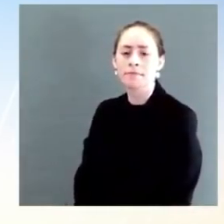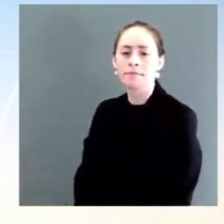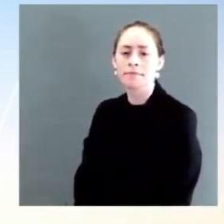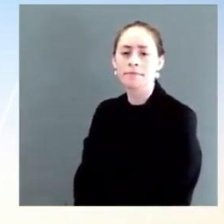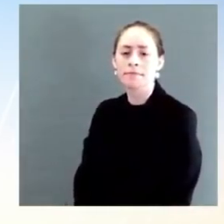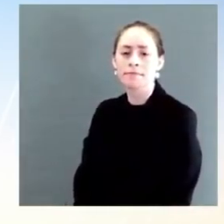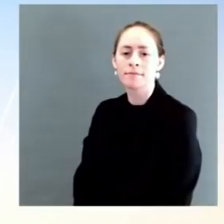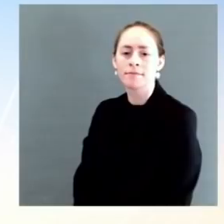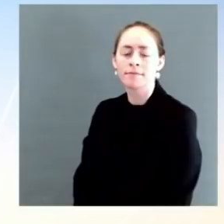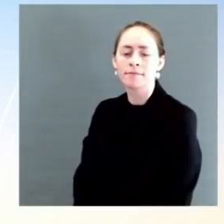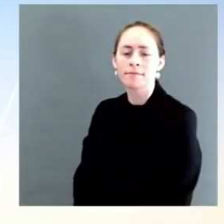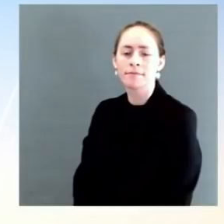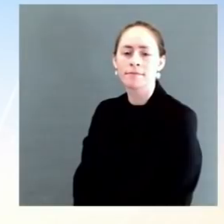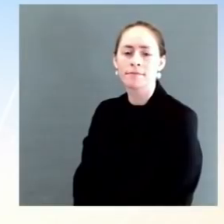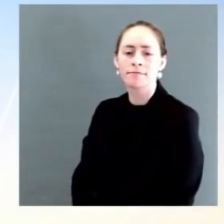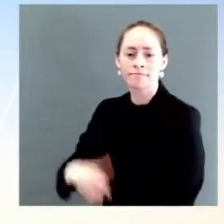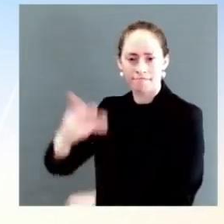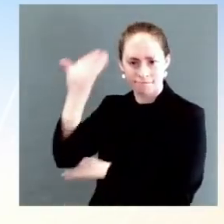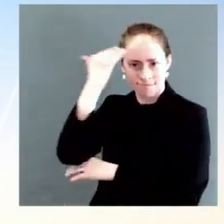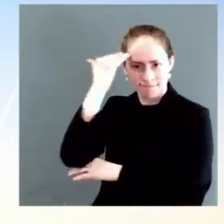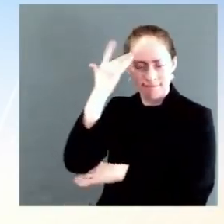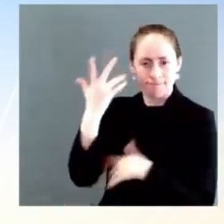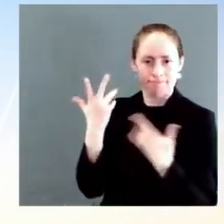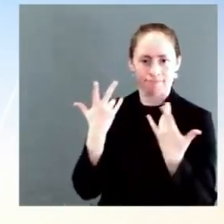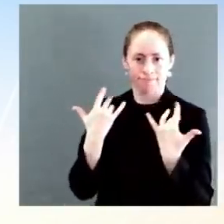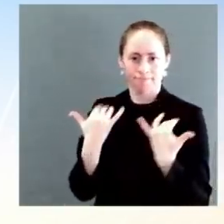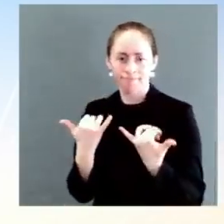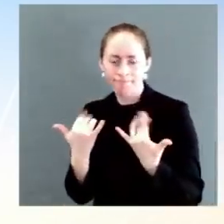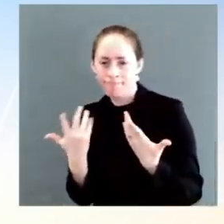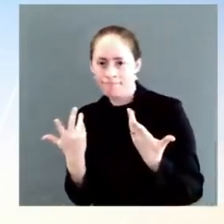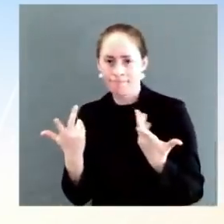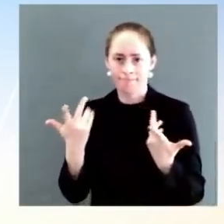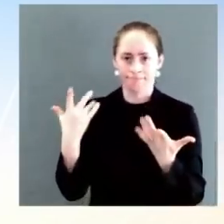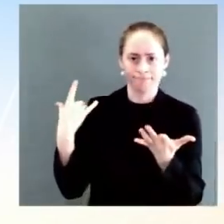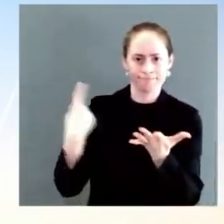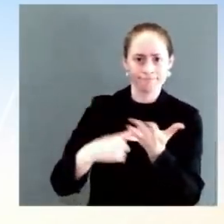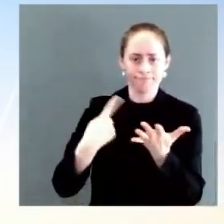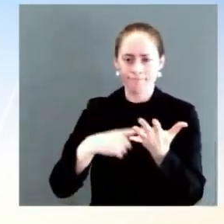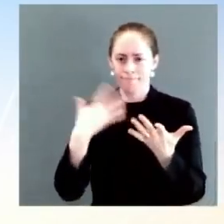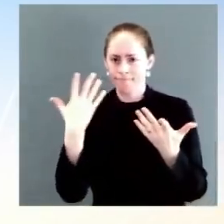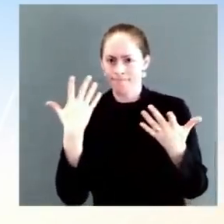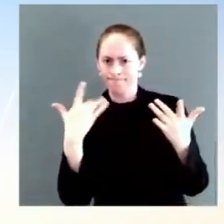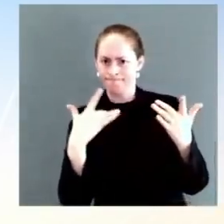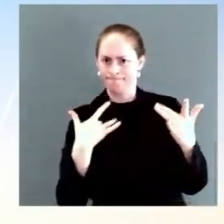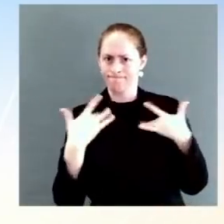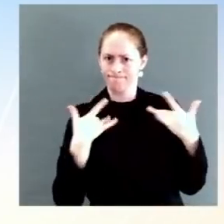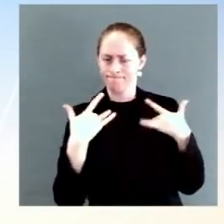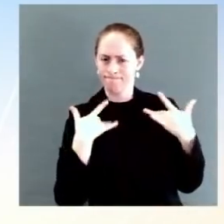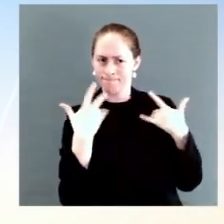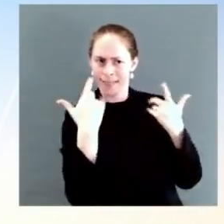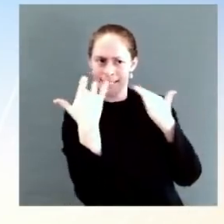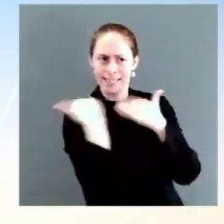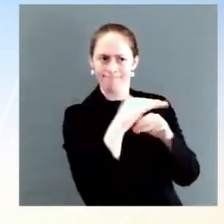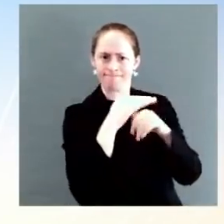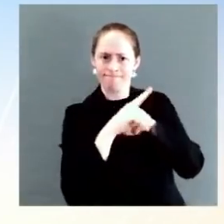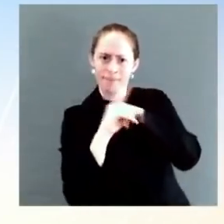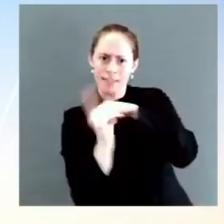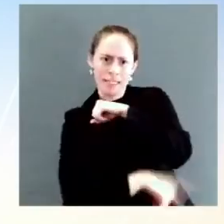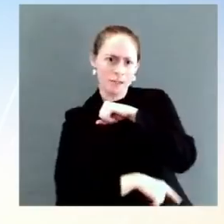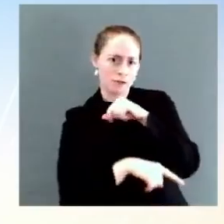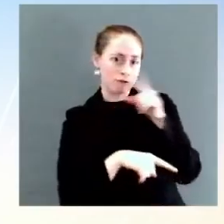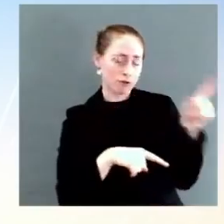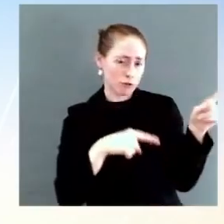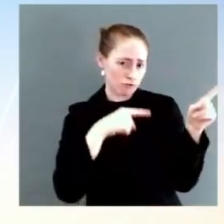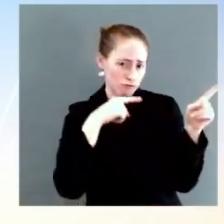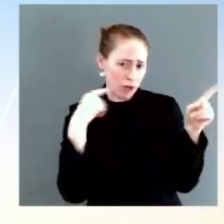those additional sanctions that the U.S. is considering, and sort of have there been other messages that you've been communicating to Moscow to prevent that action from happening?